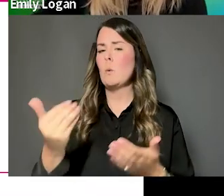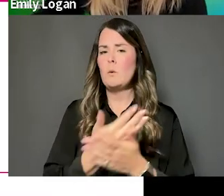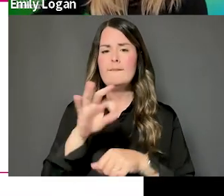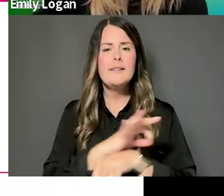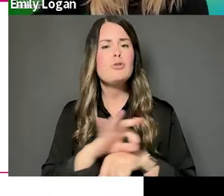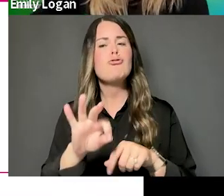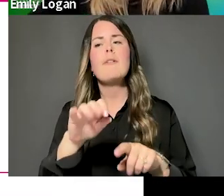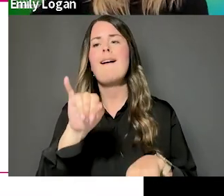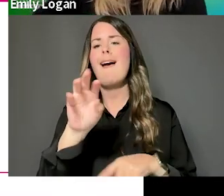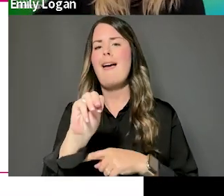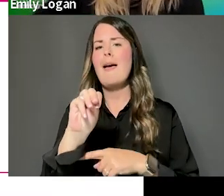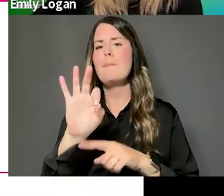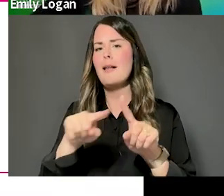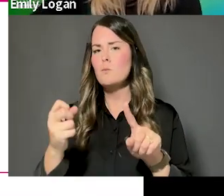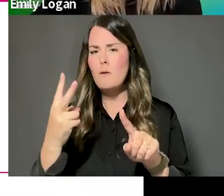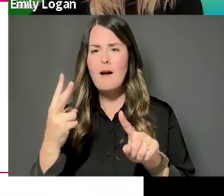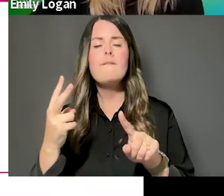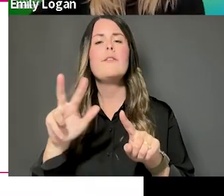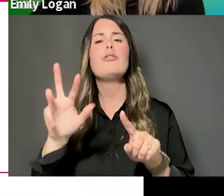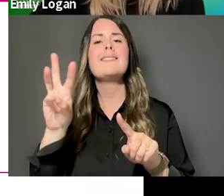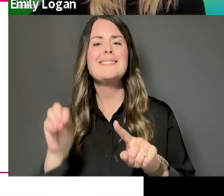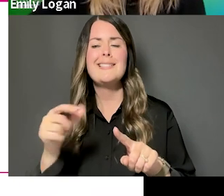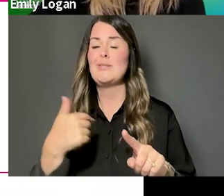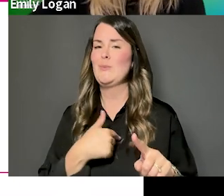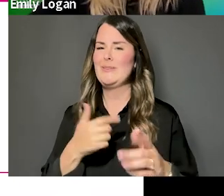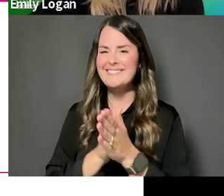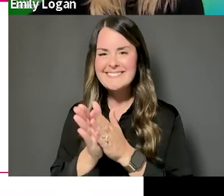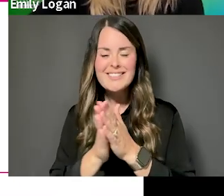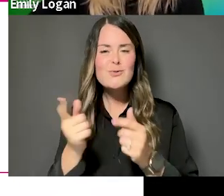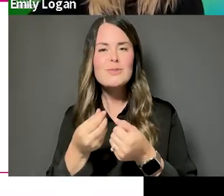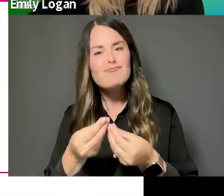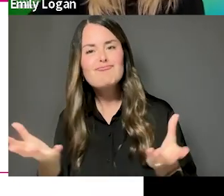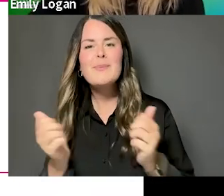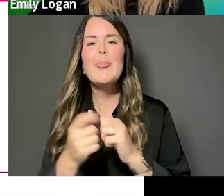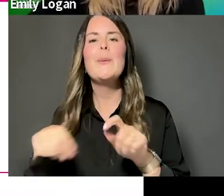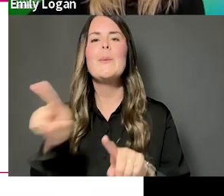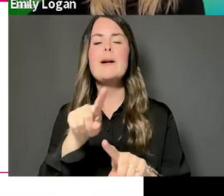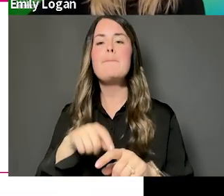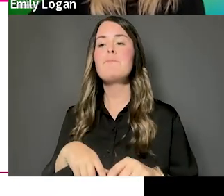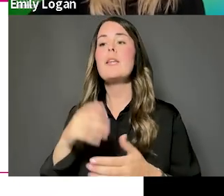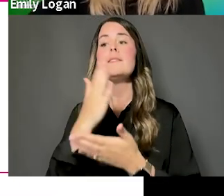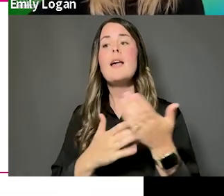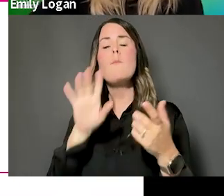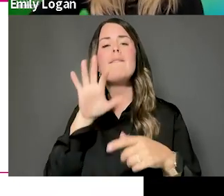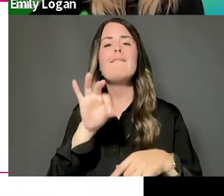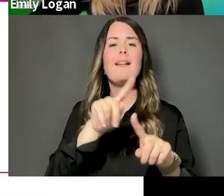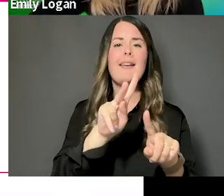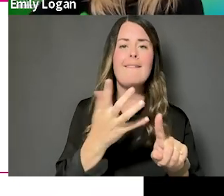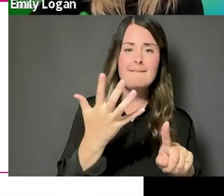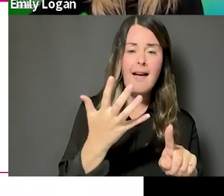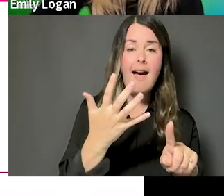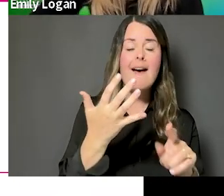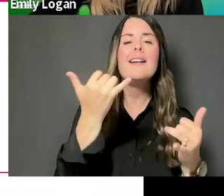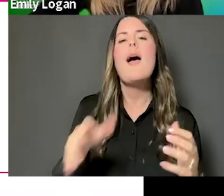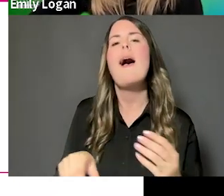There are a few new features in 9-12 IM Math 360 that we are eager to share with you. Some of these components are in the K-5